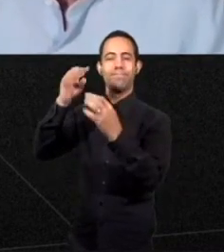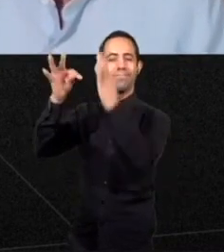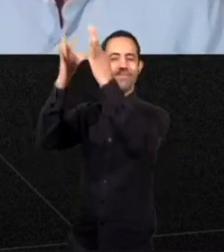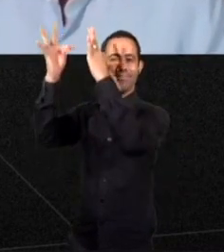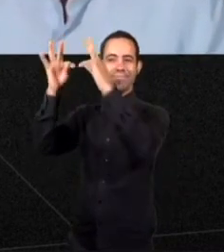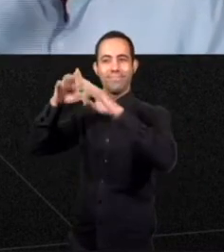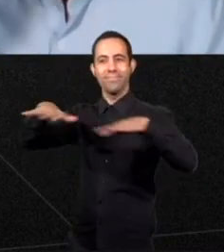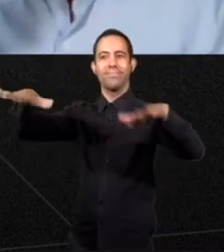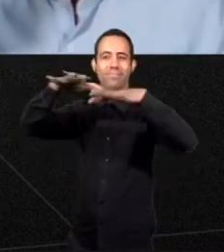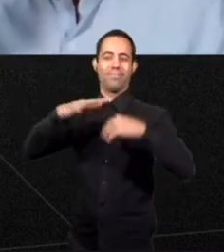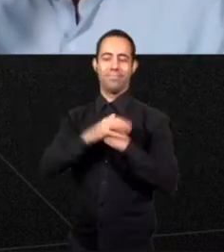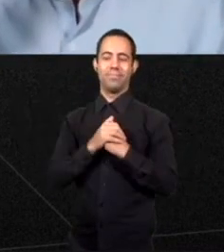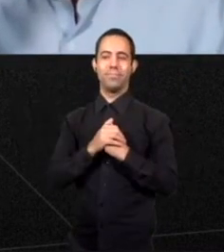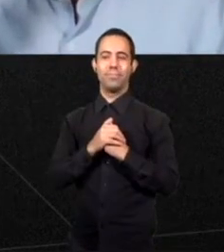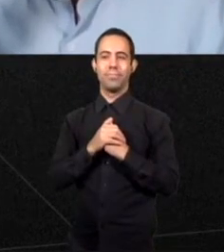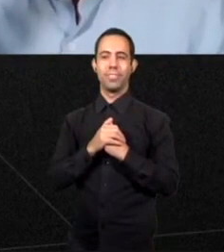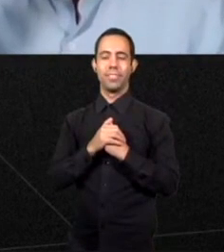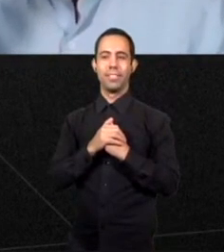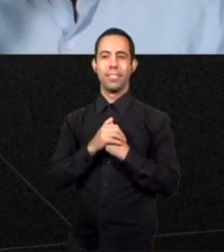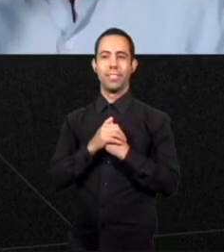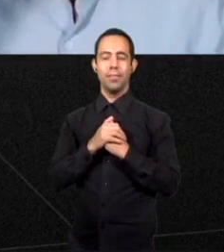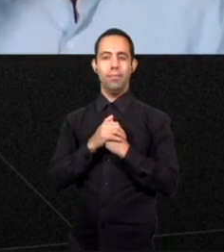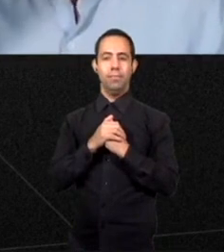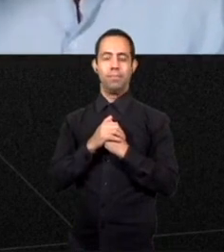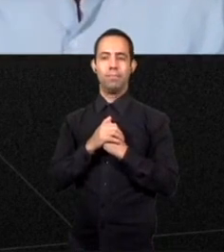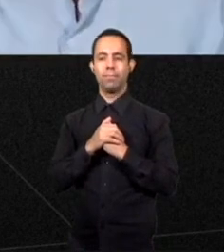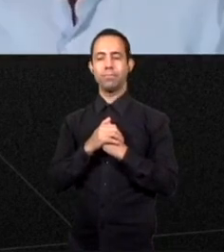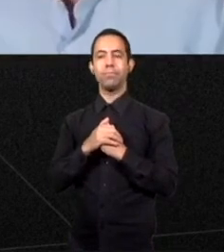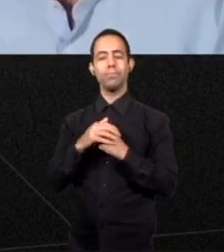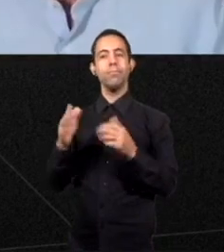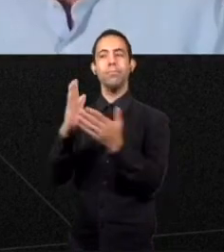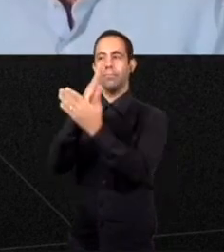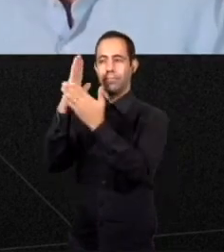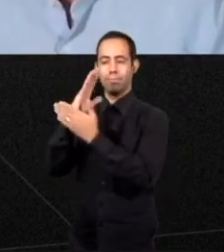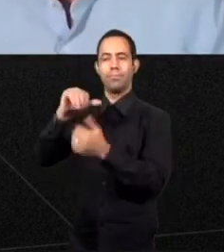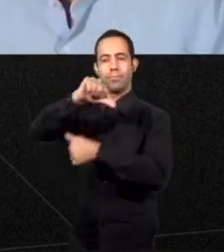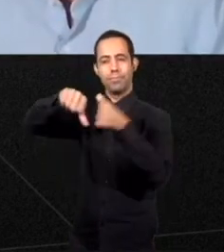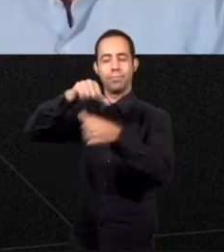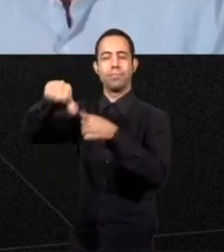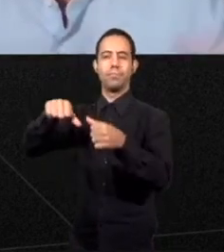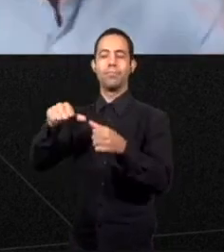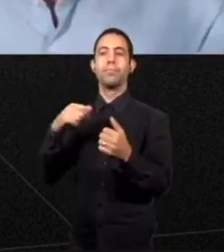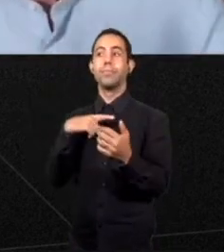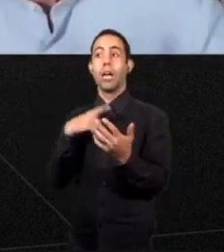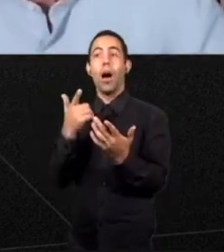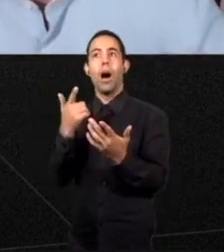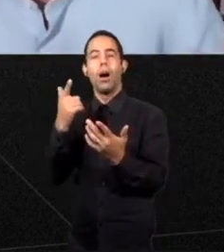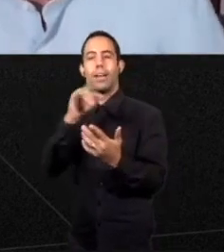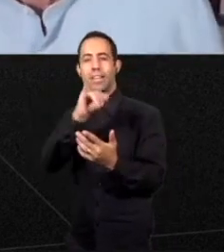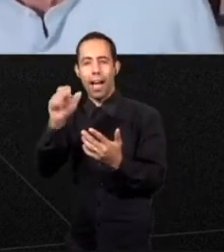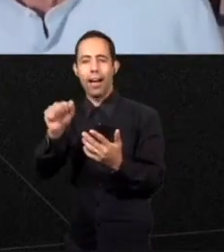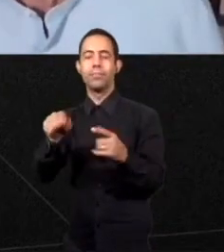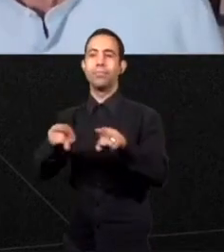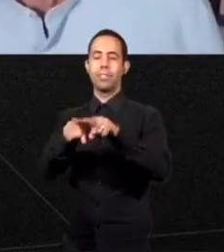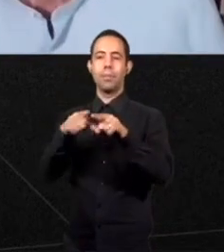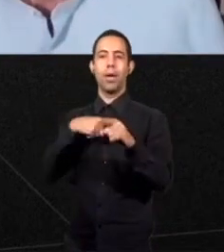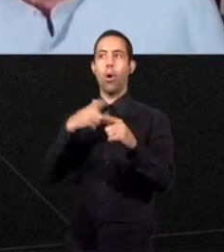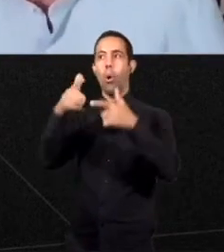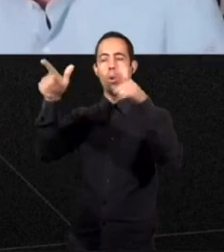developments in two fields in particular. On the one hand, artificial intelligence. On the other hand,